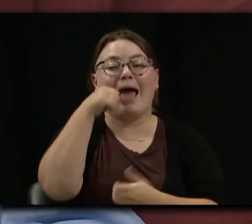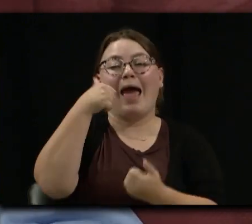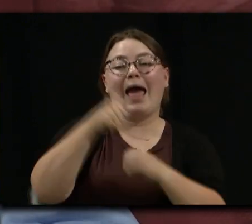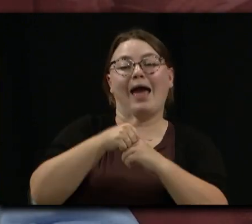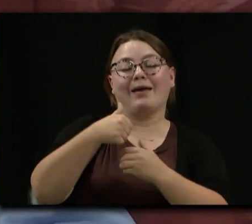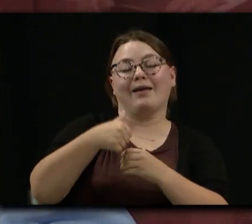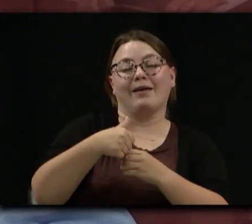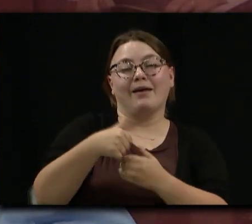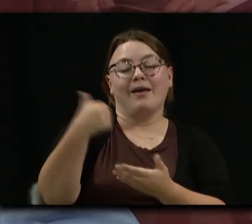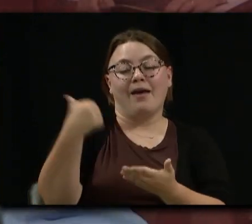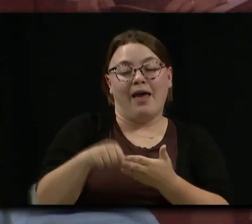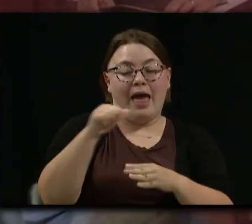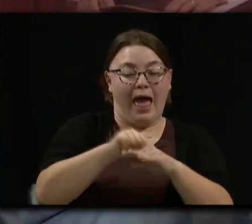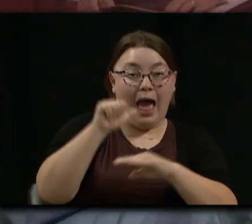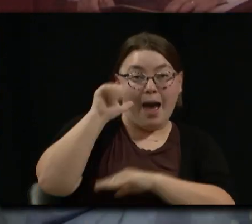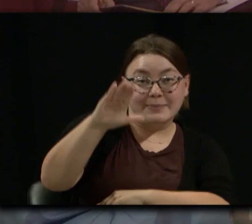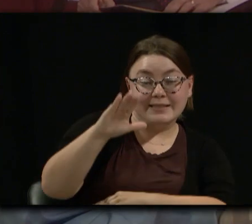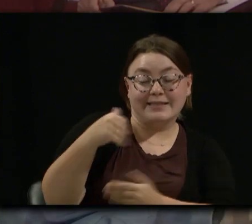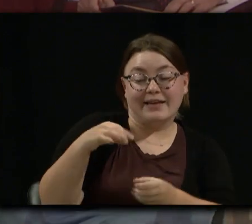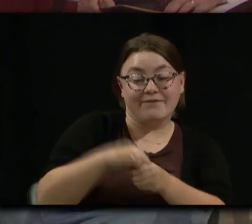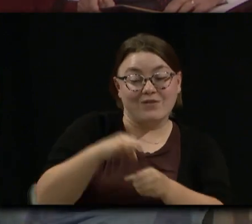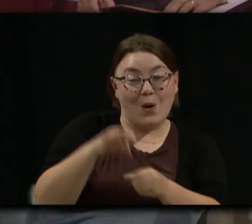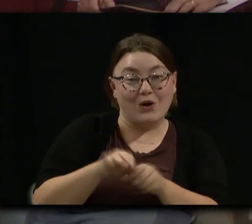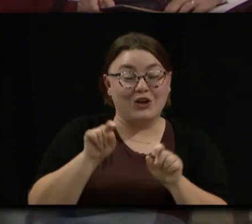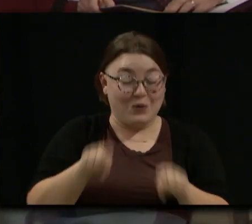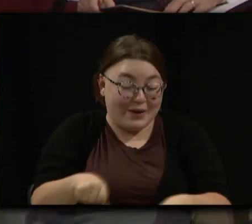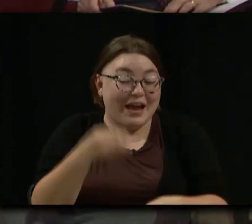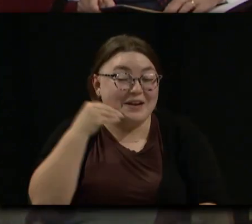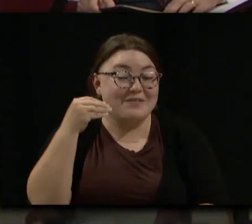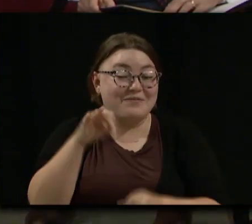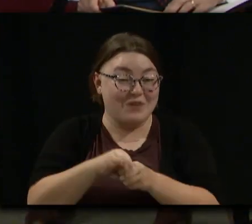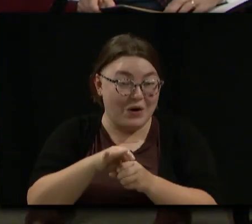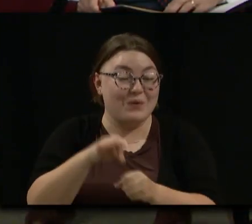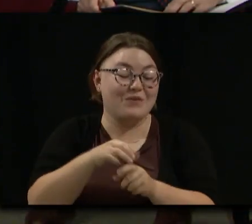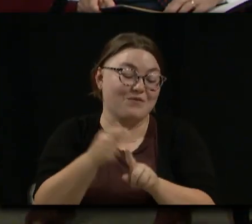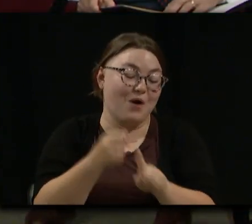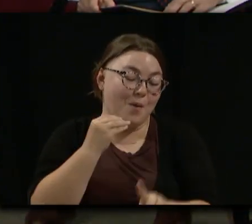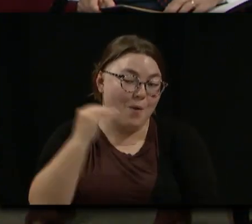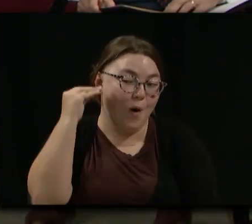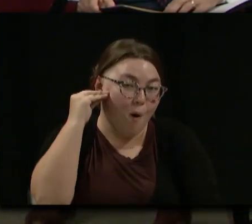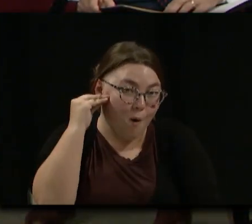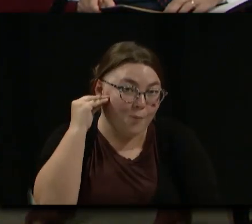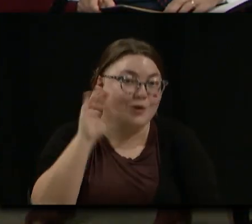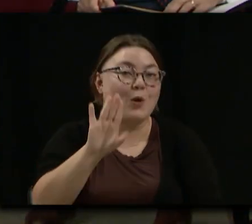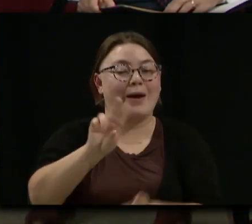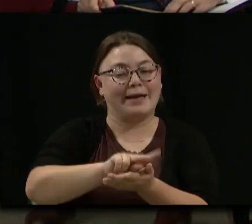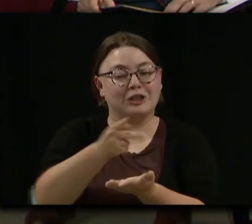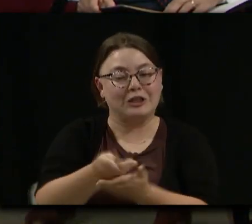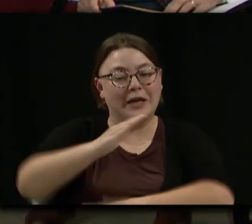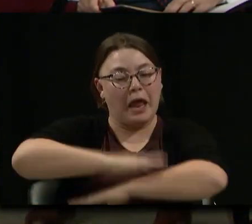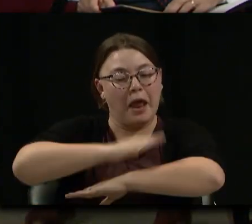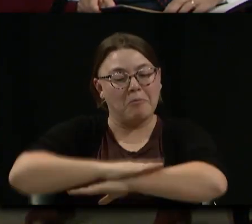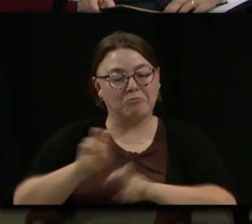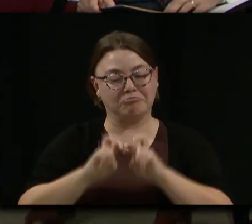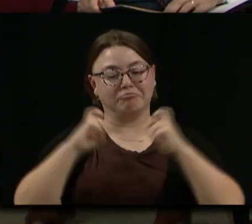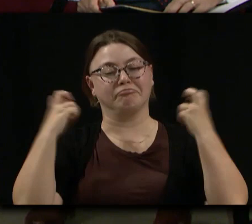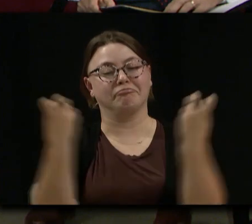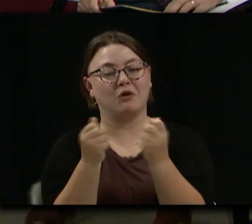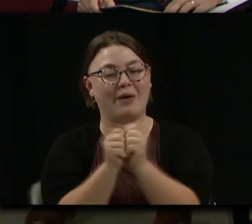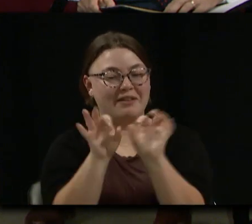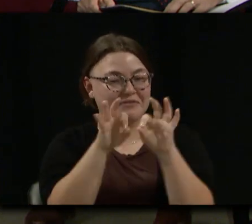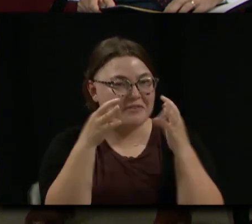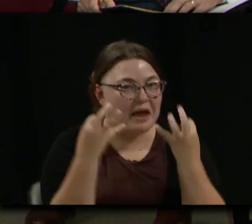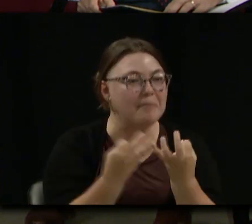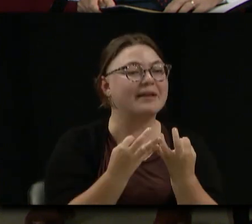sit at your kitchen table, work with your family members if you want to, or do it by yourself. But you also can get online and look at all